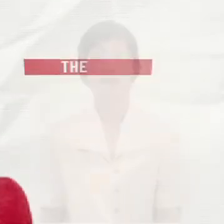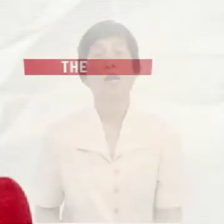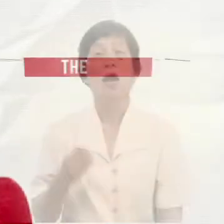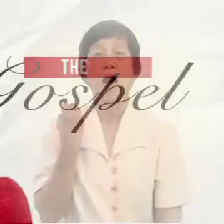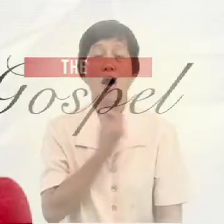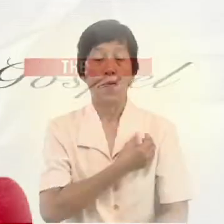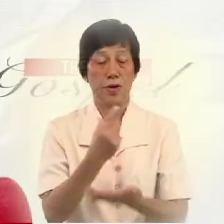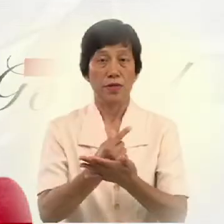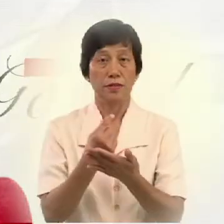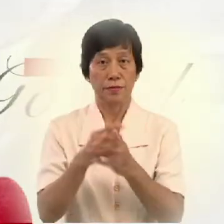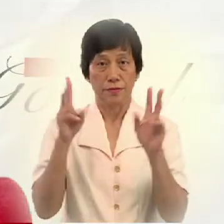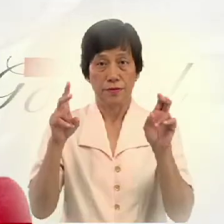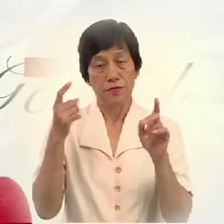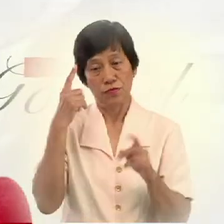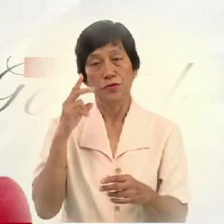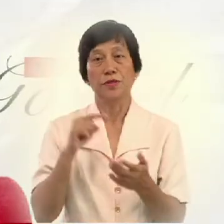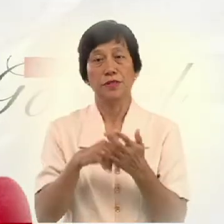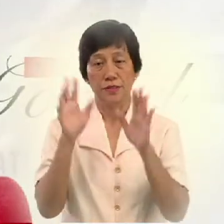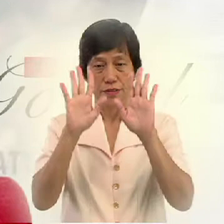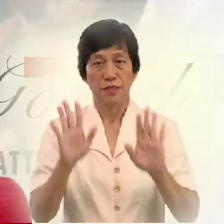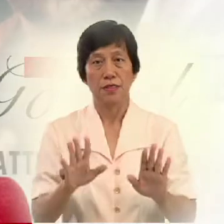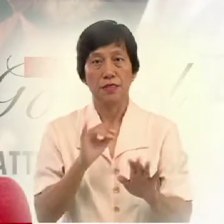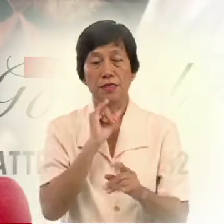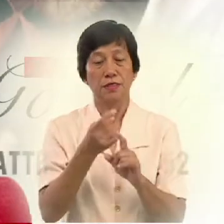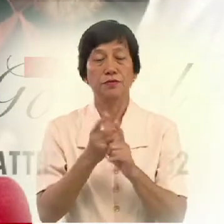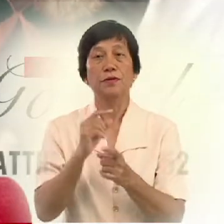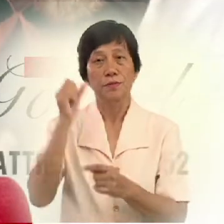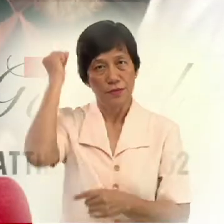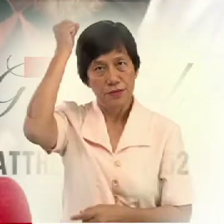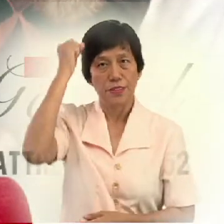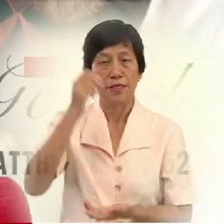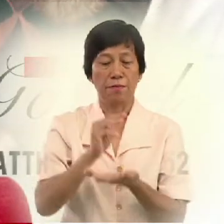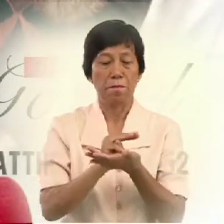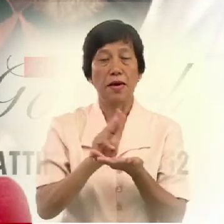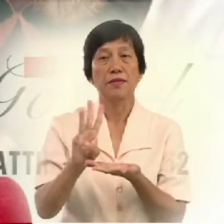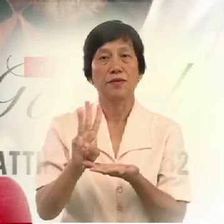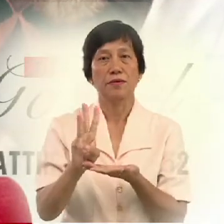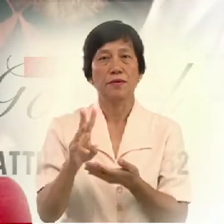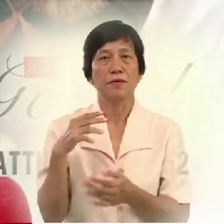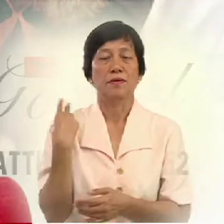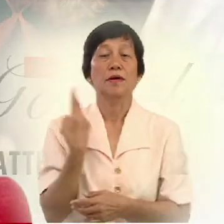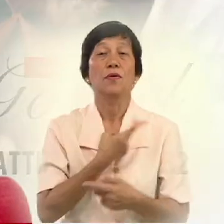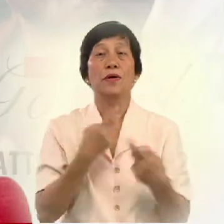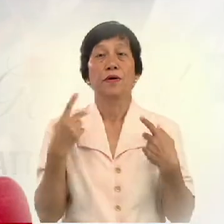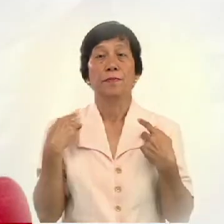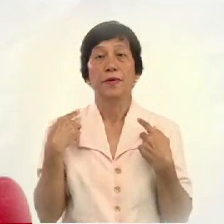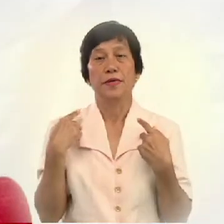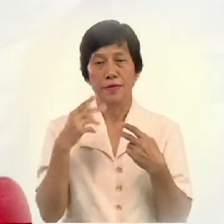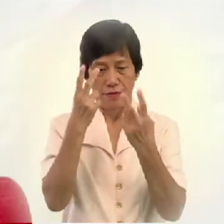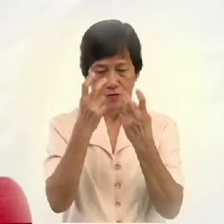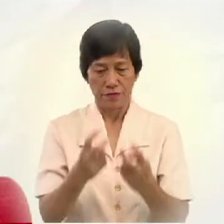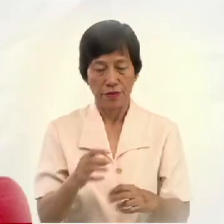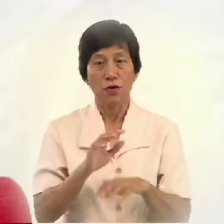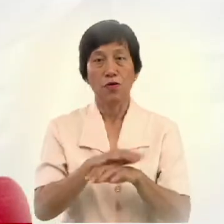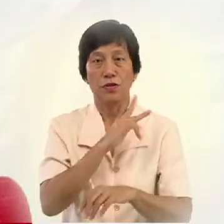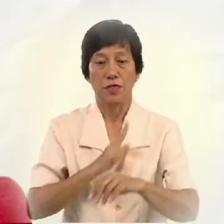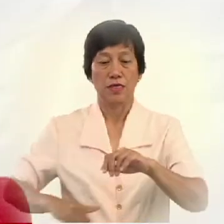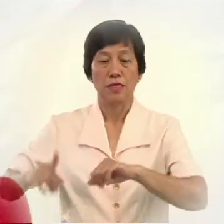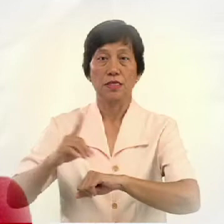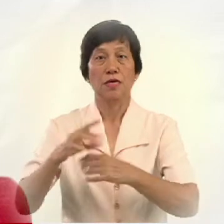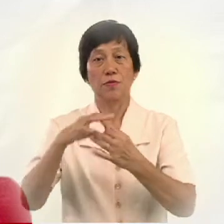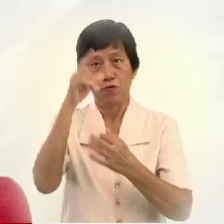Our Gospel passage for this Sunday is taken from St. Matthew. We have been reflecting on the kingdom of God as the